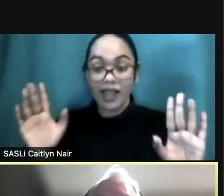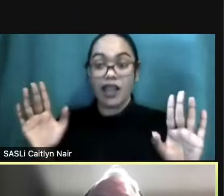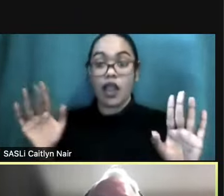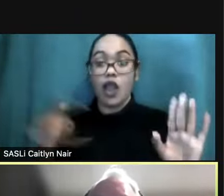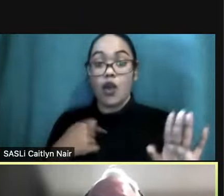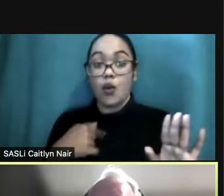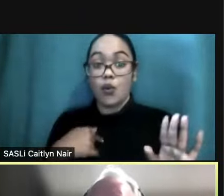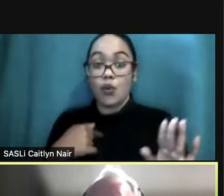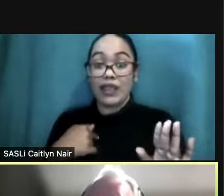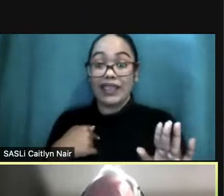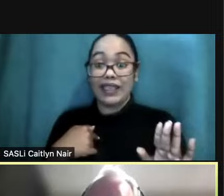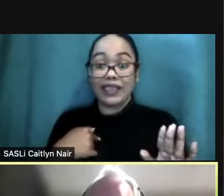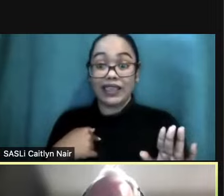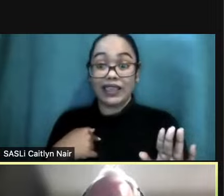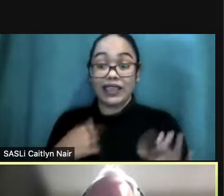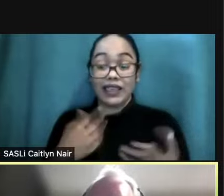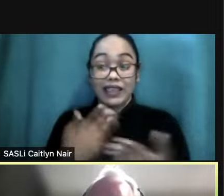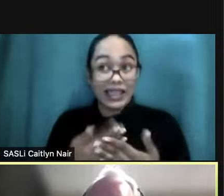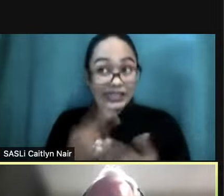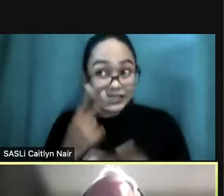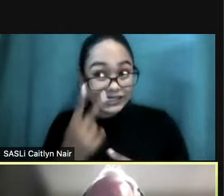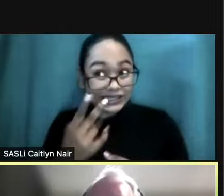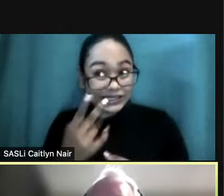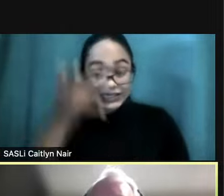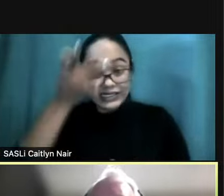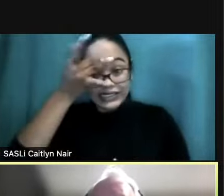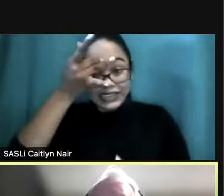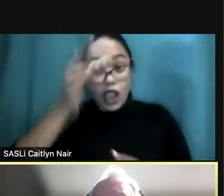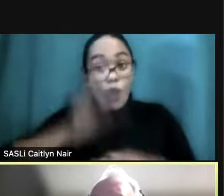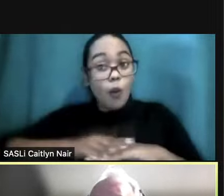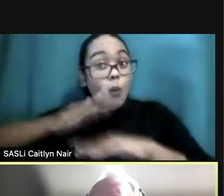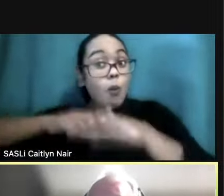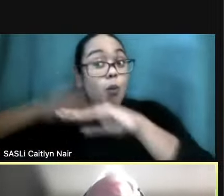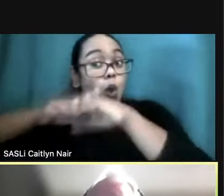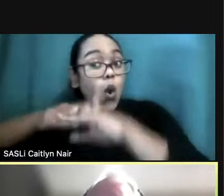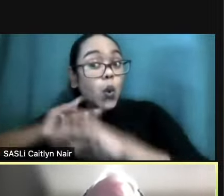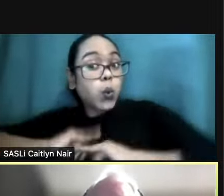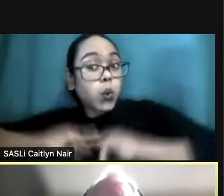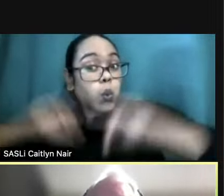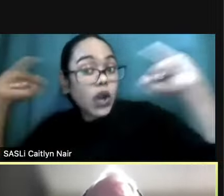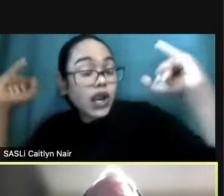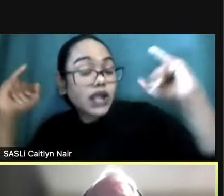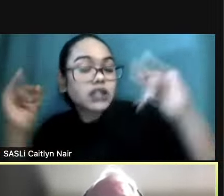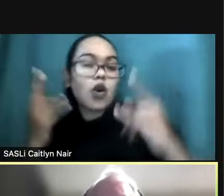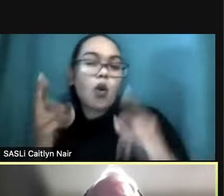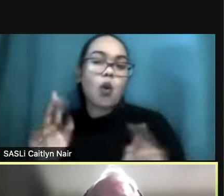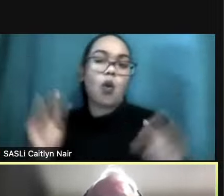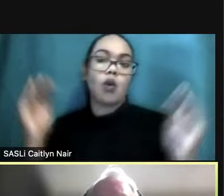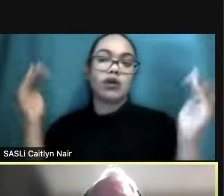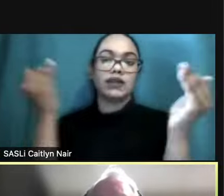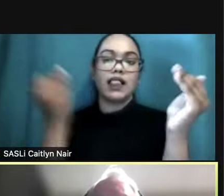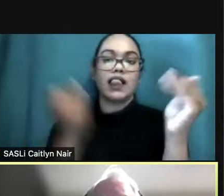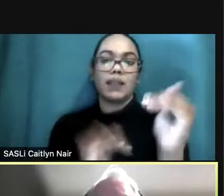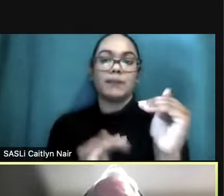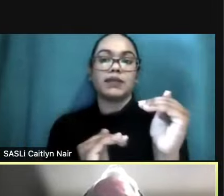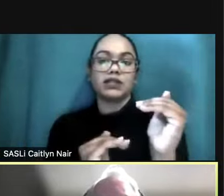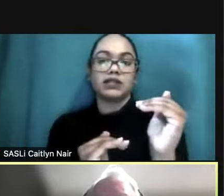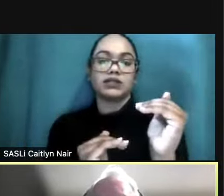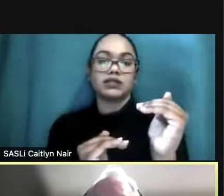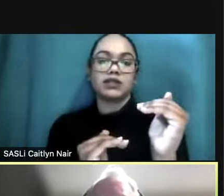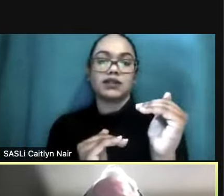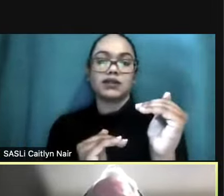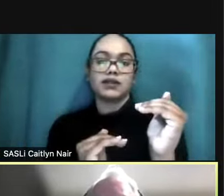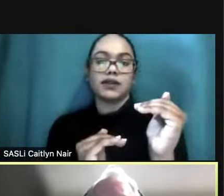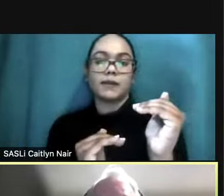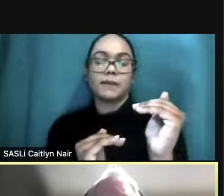might see more severe disease with this variant or milder disease. And particularly that